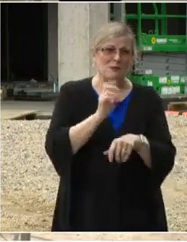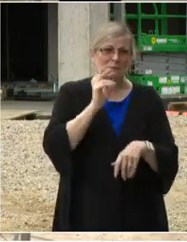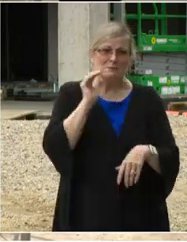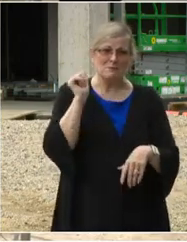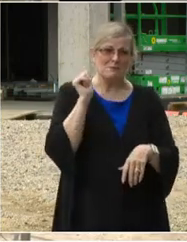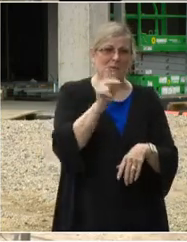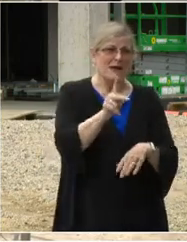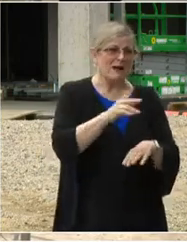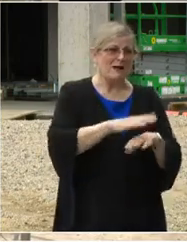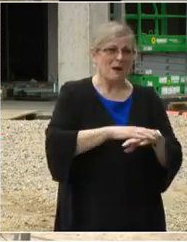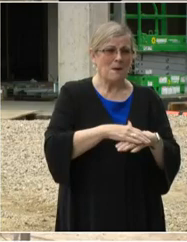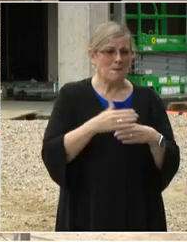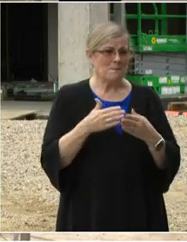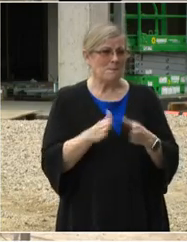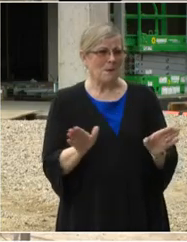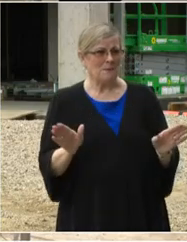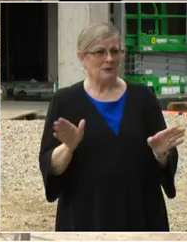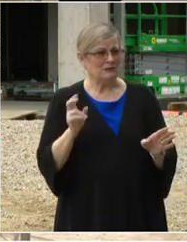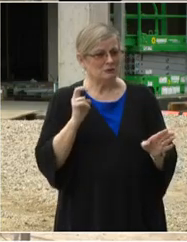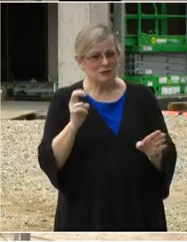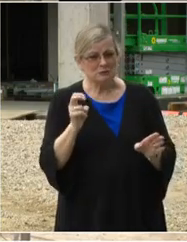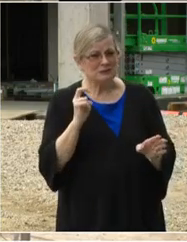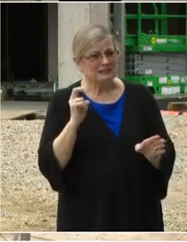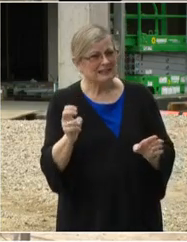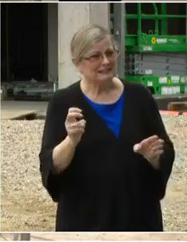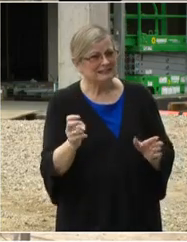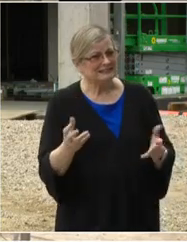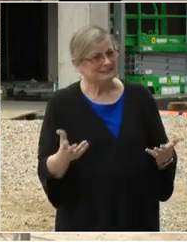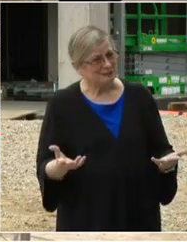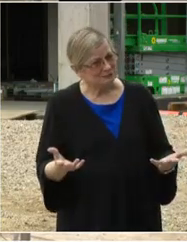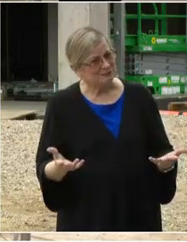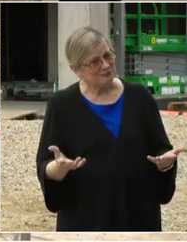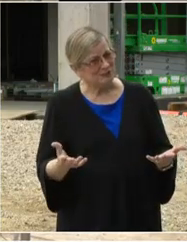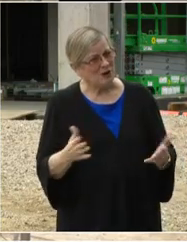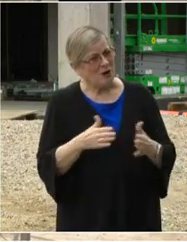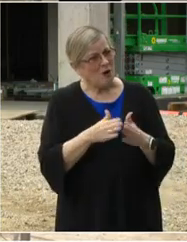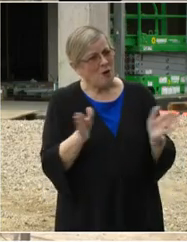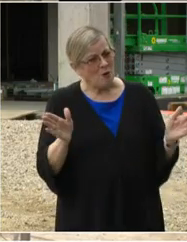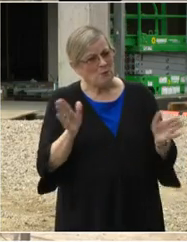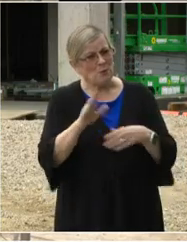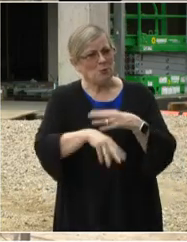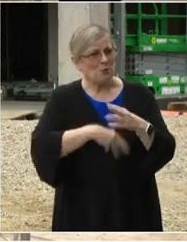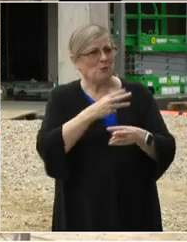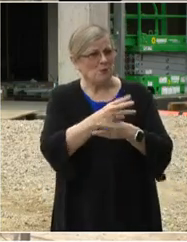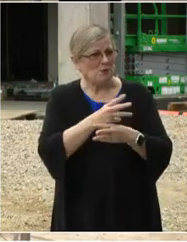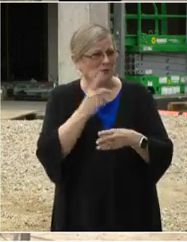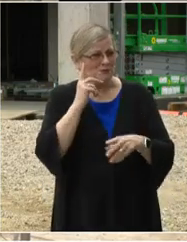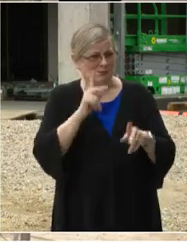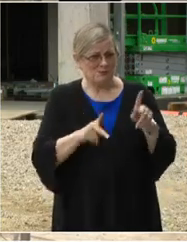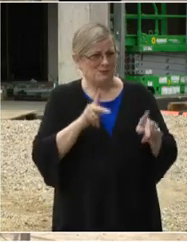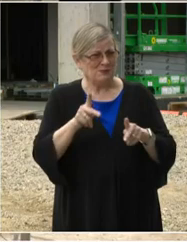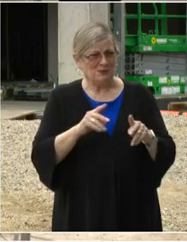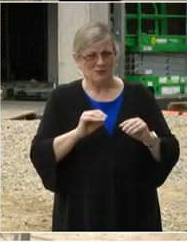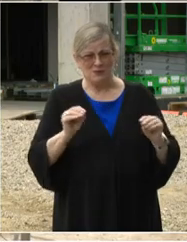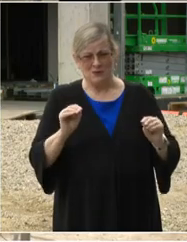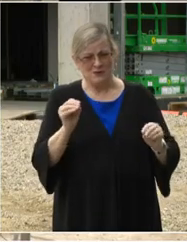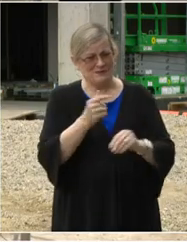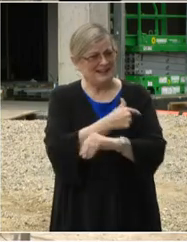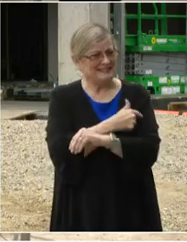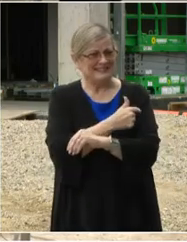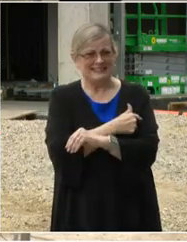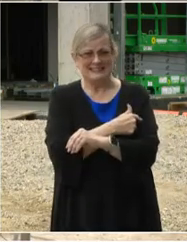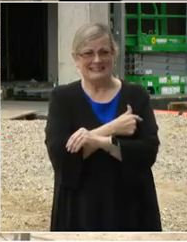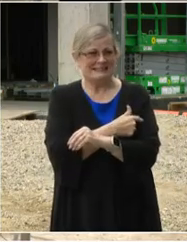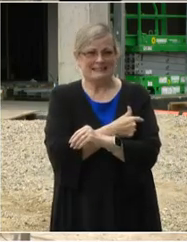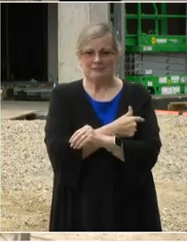transportation. So an opened world is for an unvaccinated person is giving you every incentive